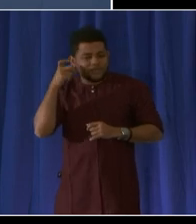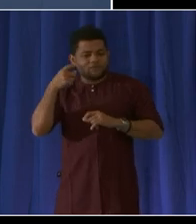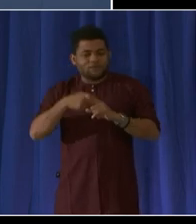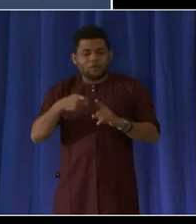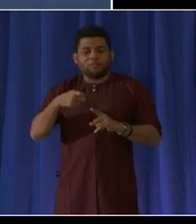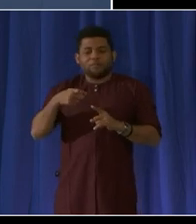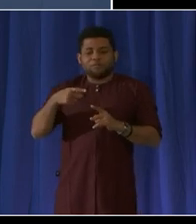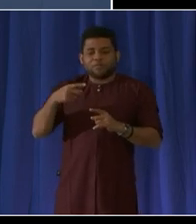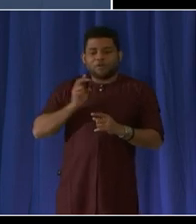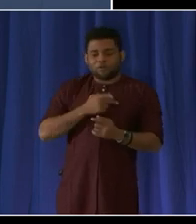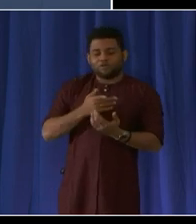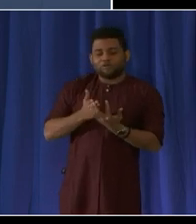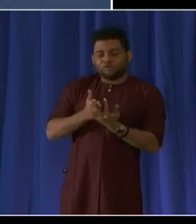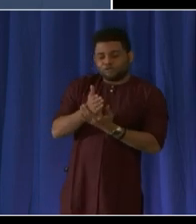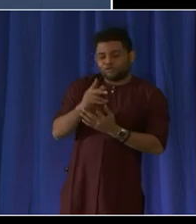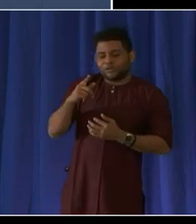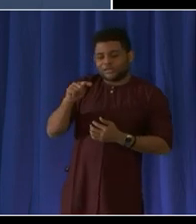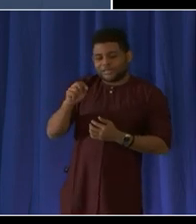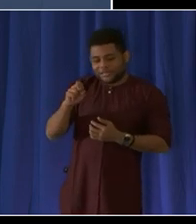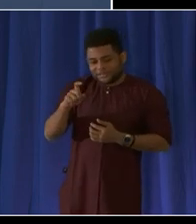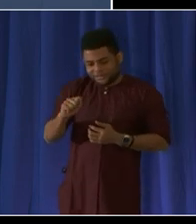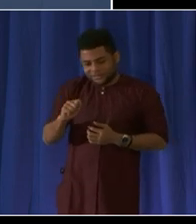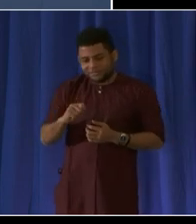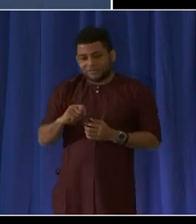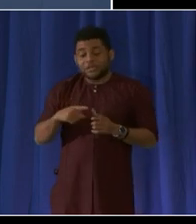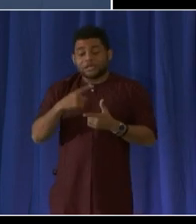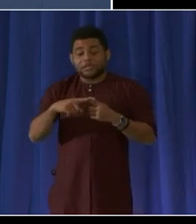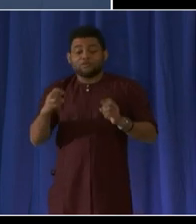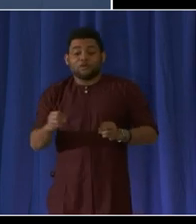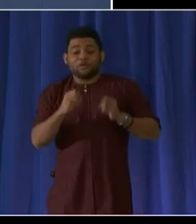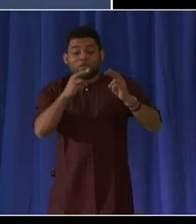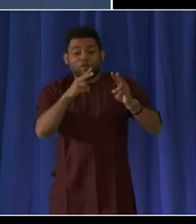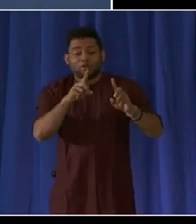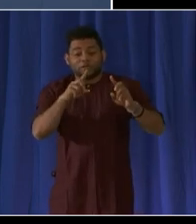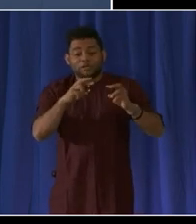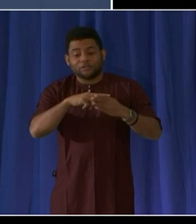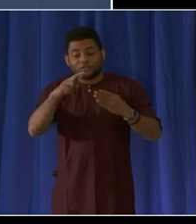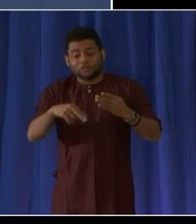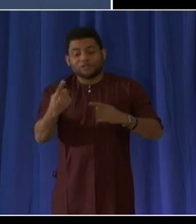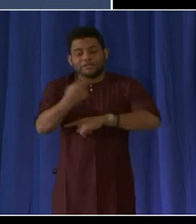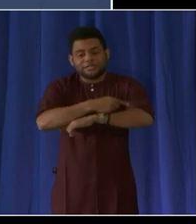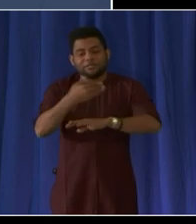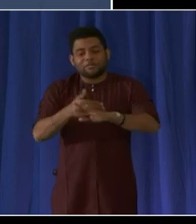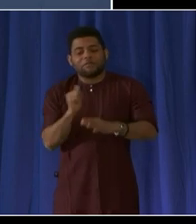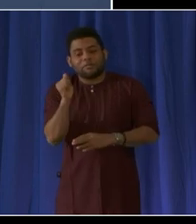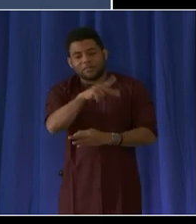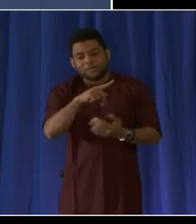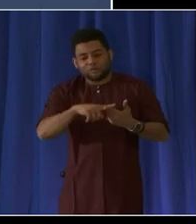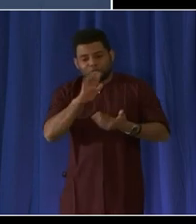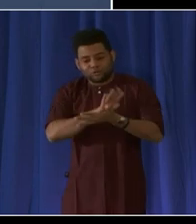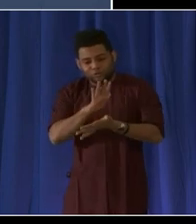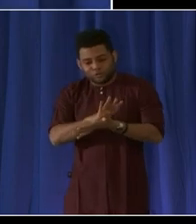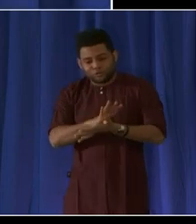text to remember to upload your test results on the Sunday, the day before we return to school.